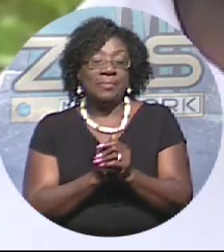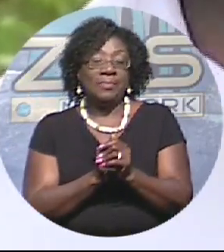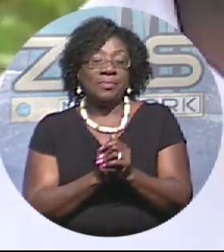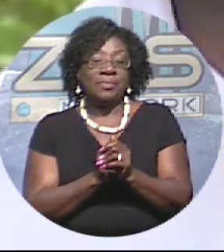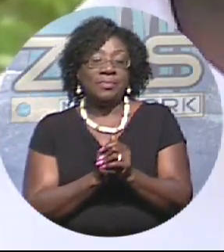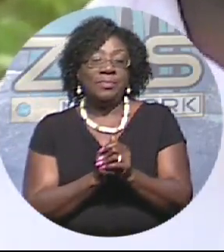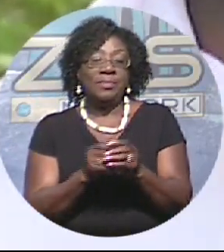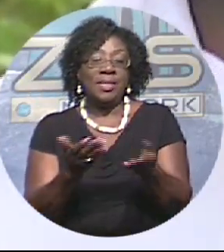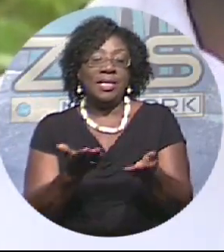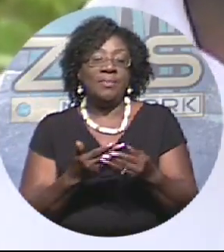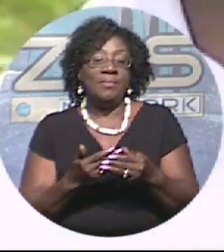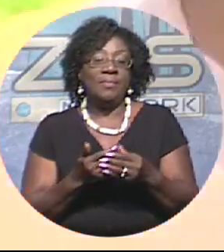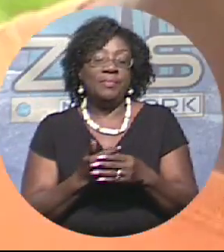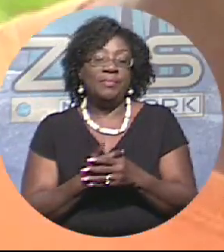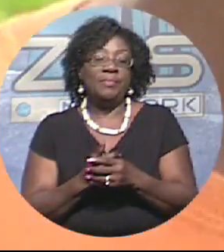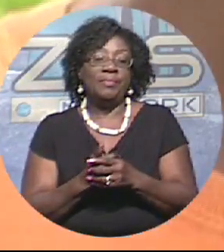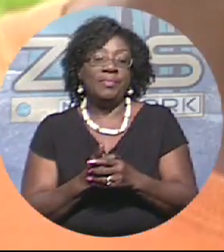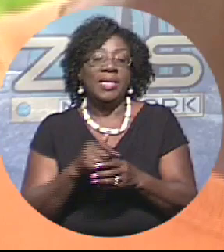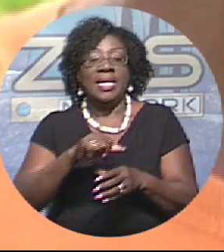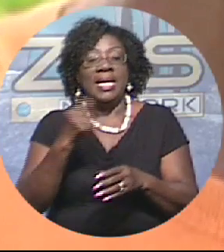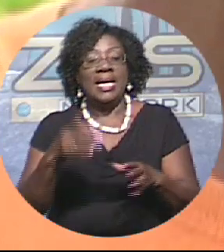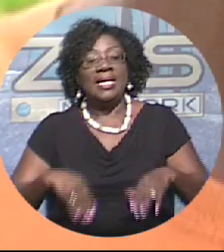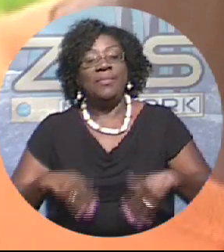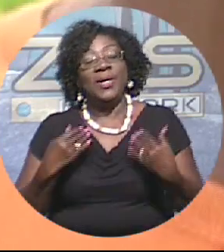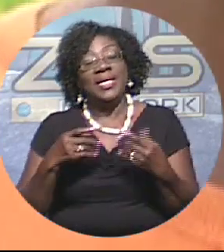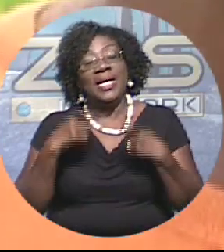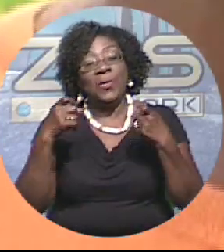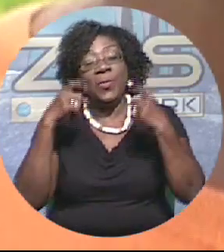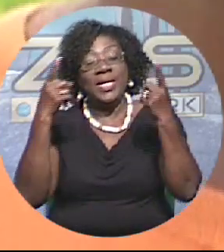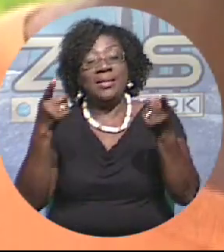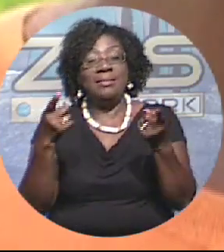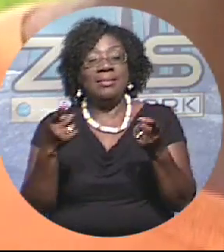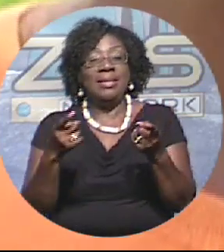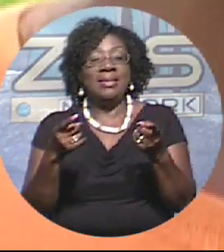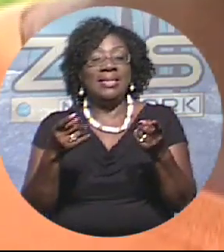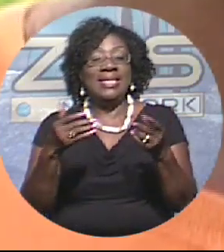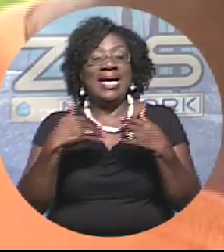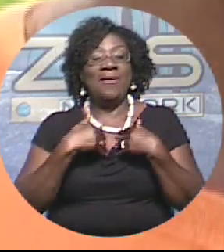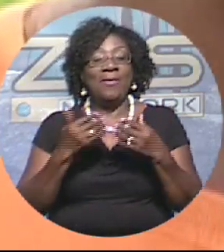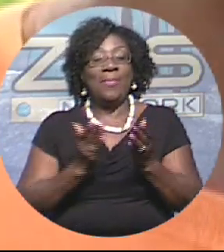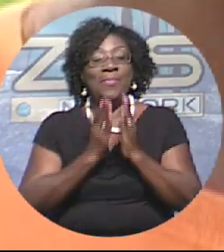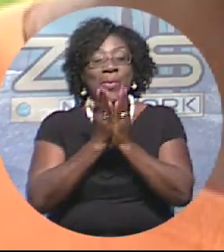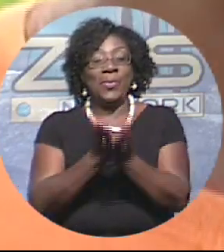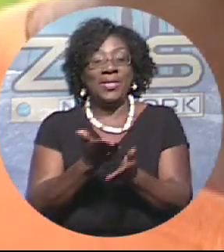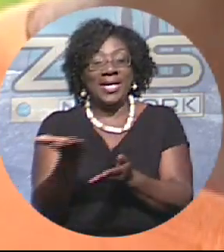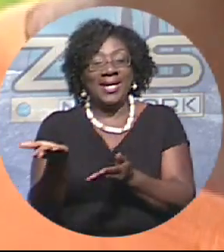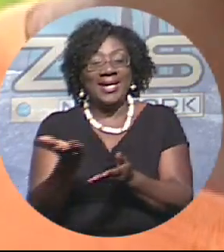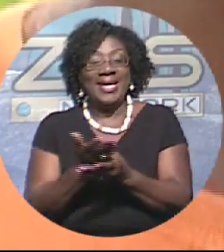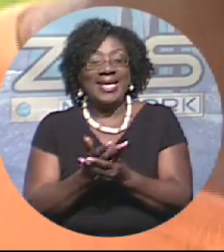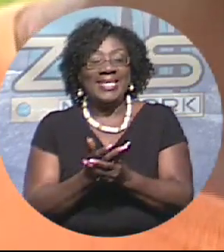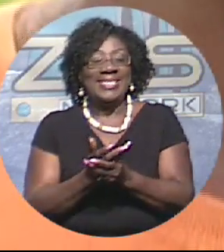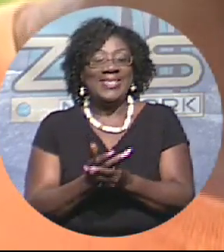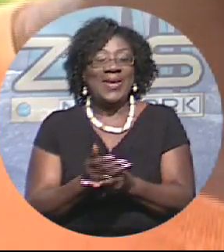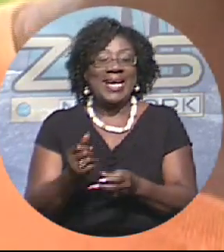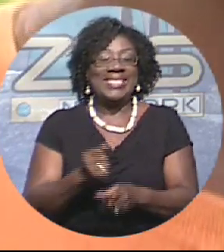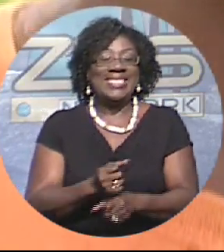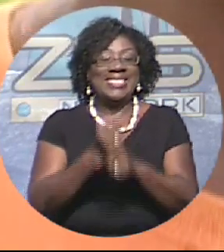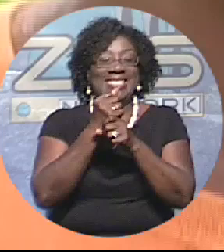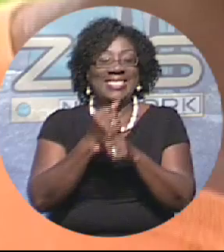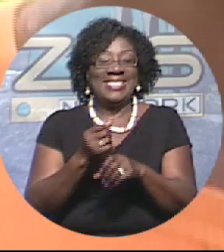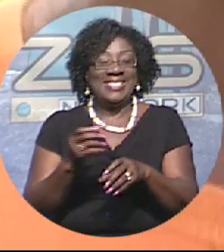incentive to the sailors and stuff like that. Anybody can take it, and as you know, I have a horse in the race. But as the assistant